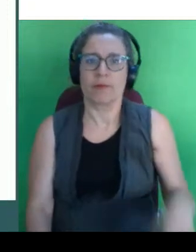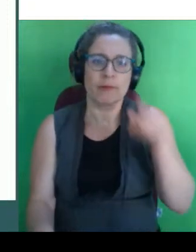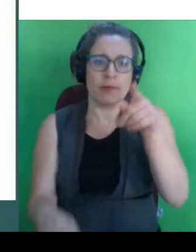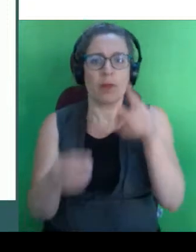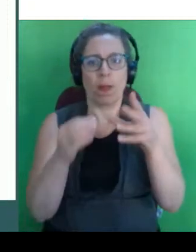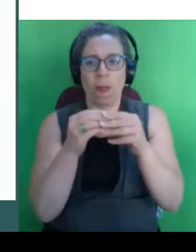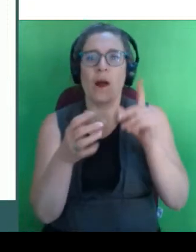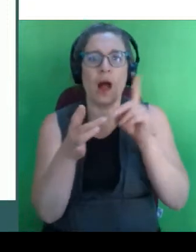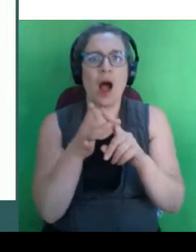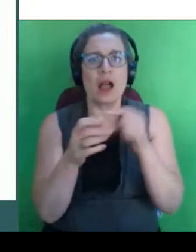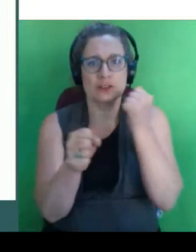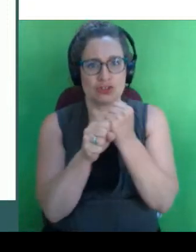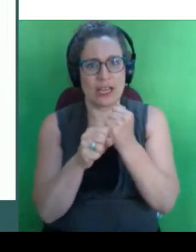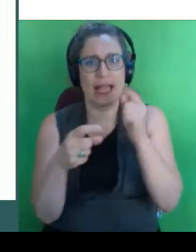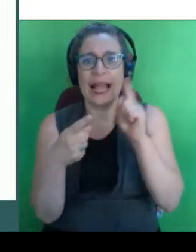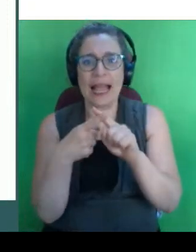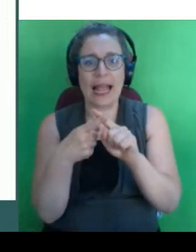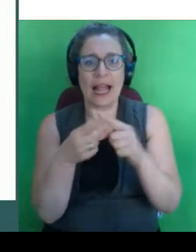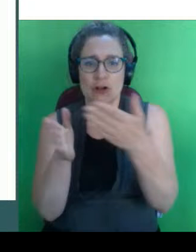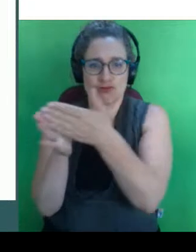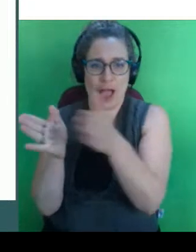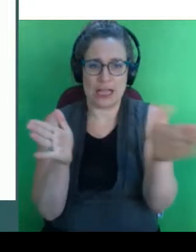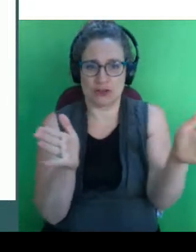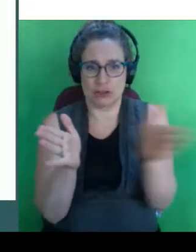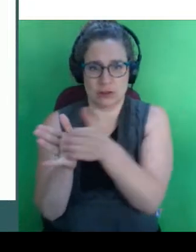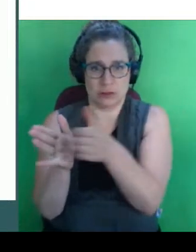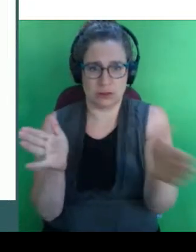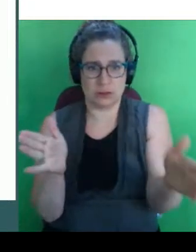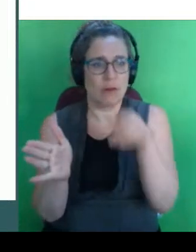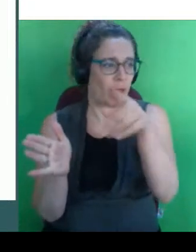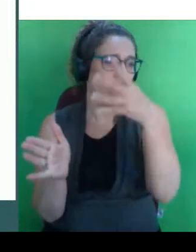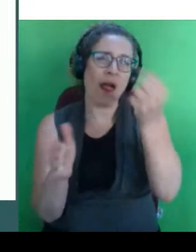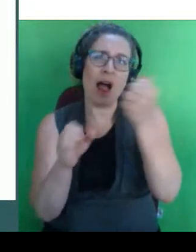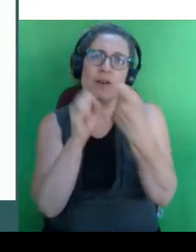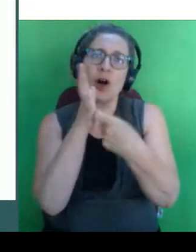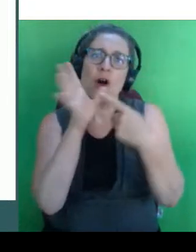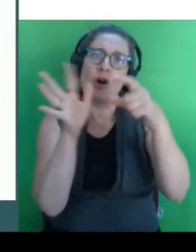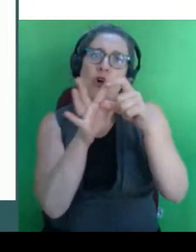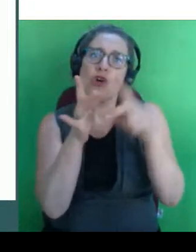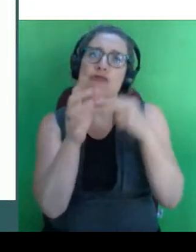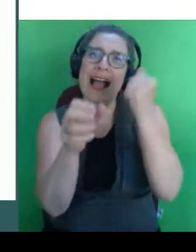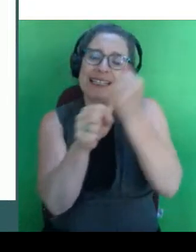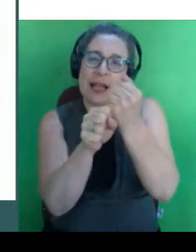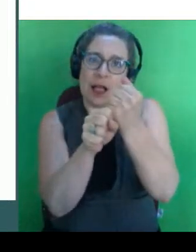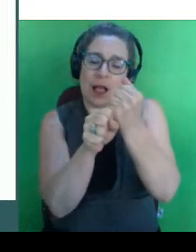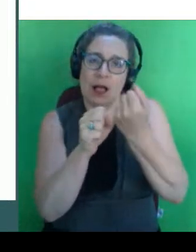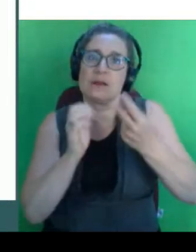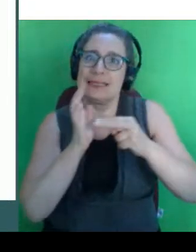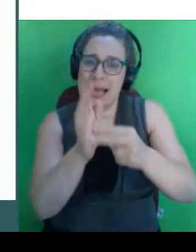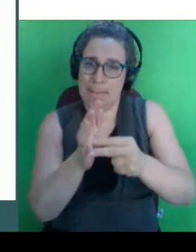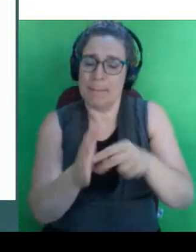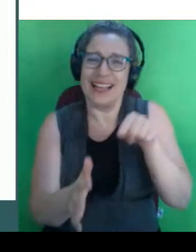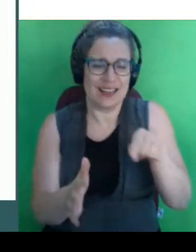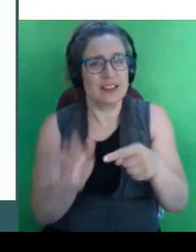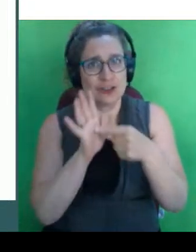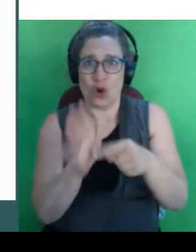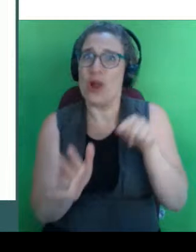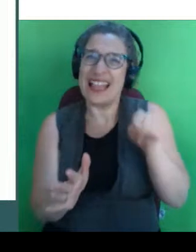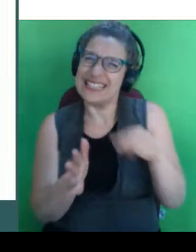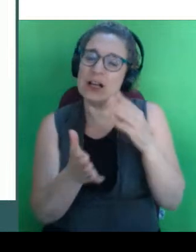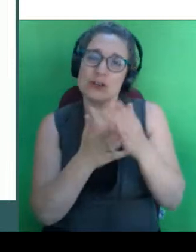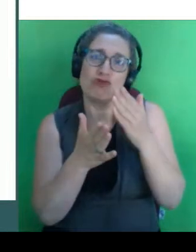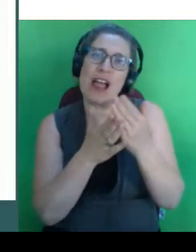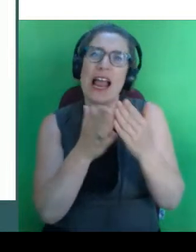there's a grading scheme which really just emphasizes that this is a logarithmic range. It's not